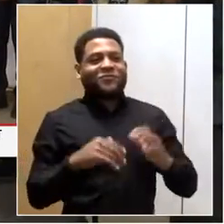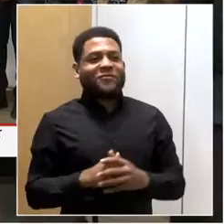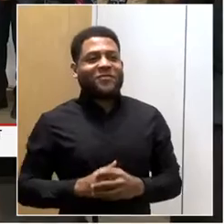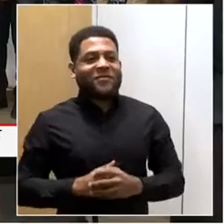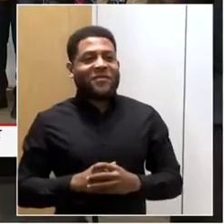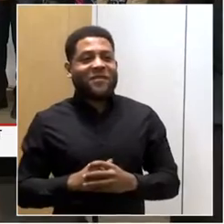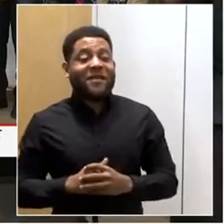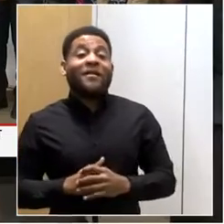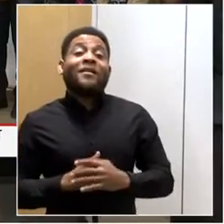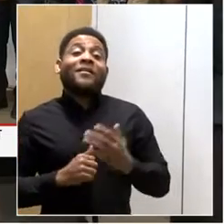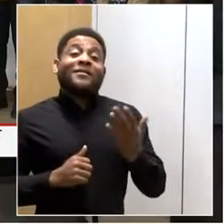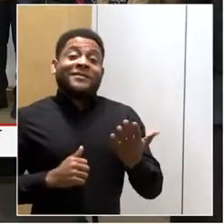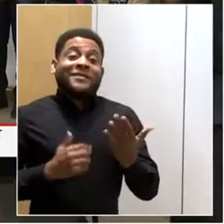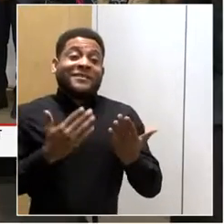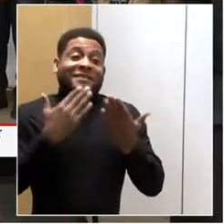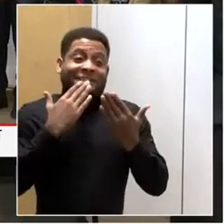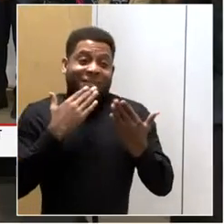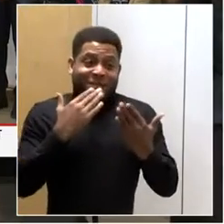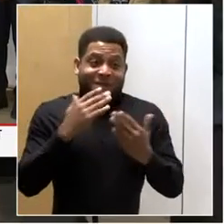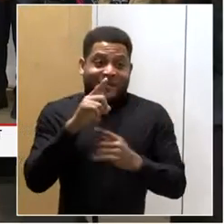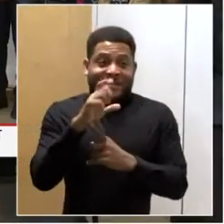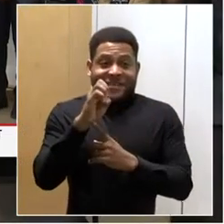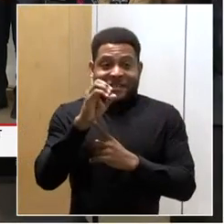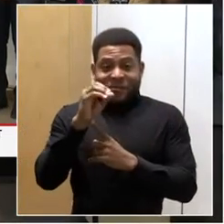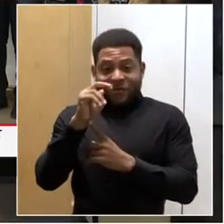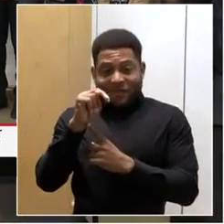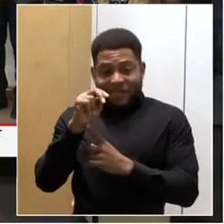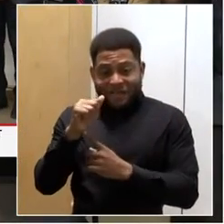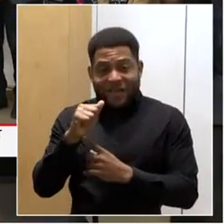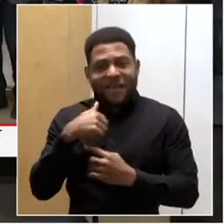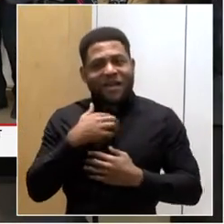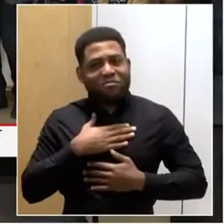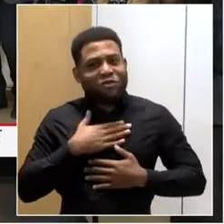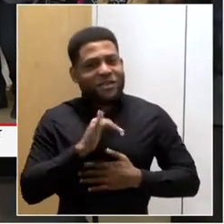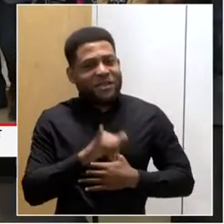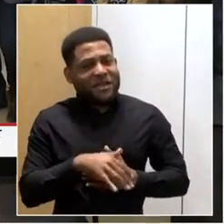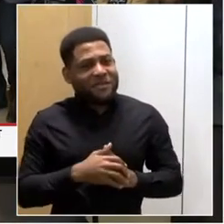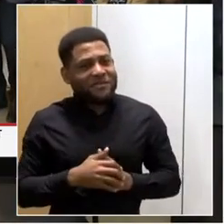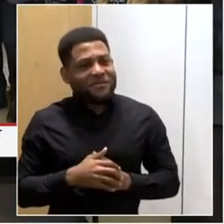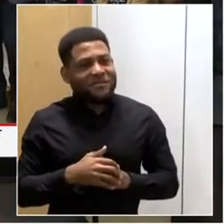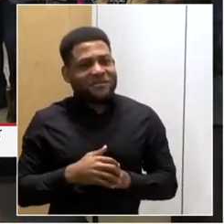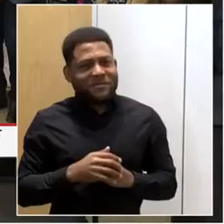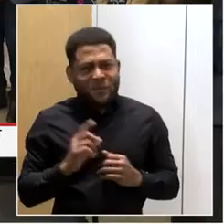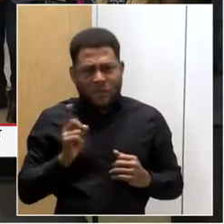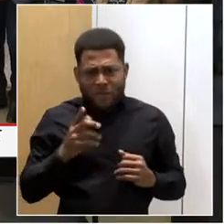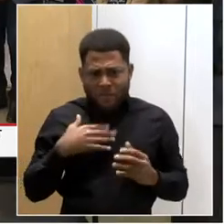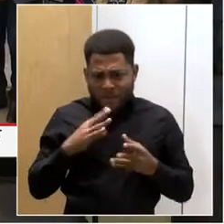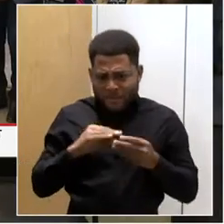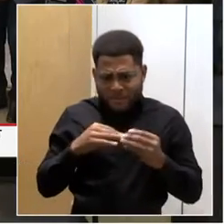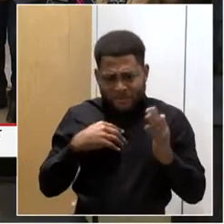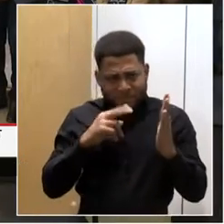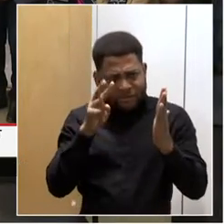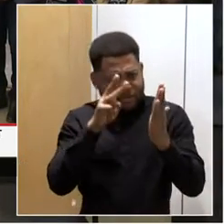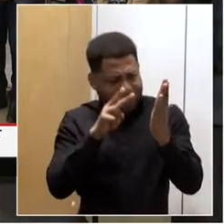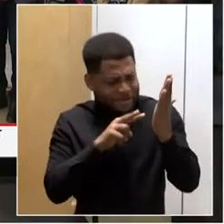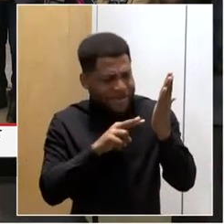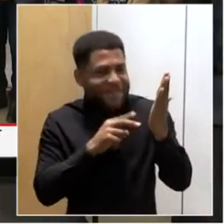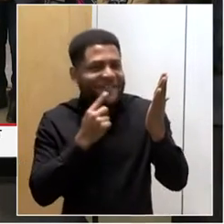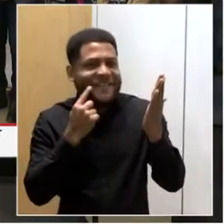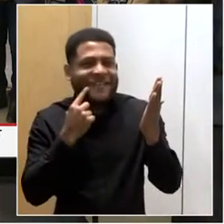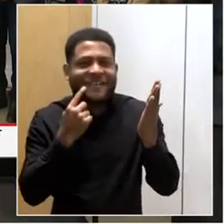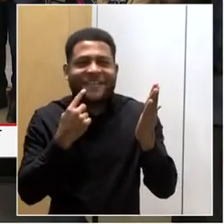Thank you, Leona. I appreciate it. I'm sure I got some remarks in here somewhere. I